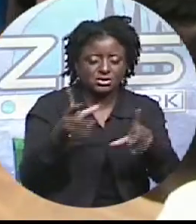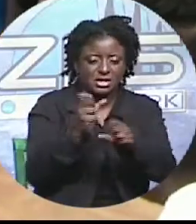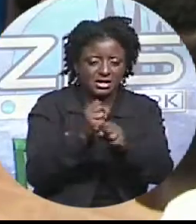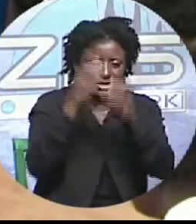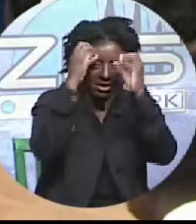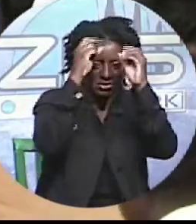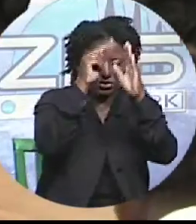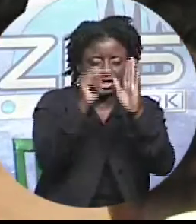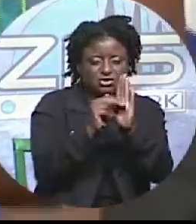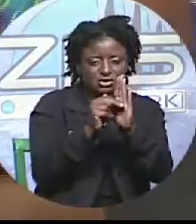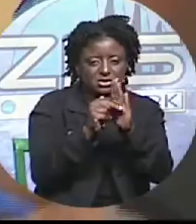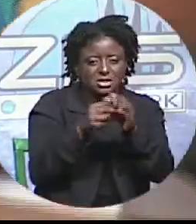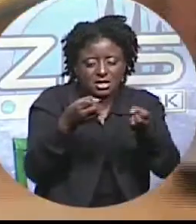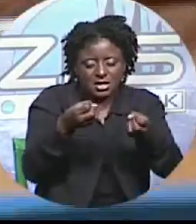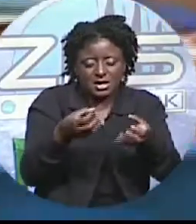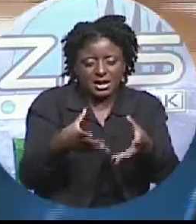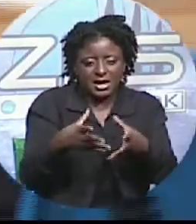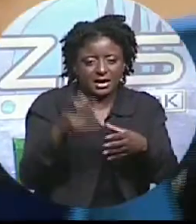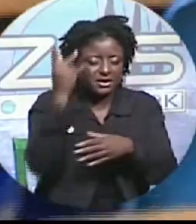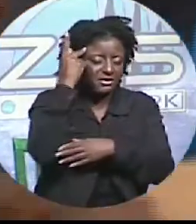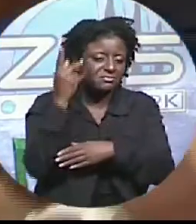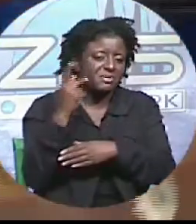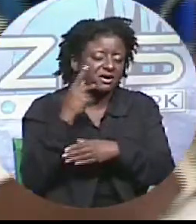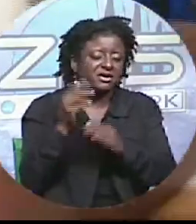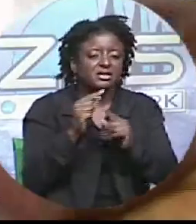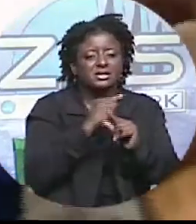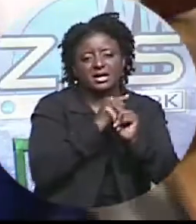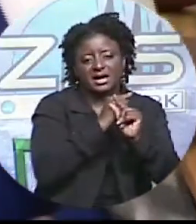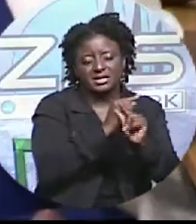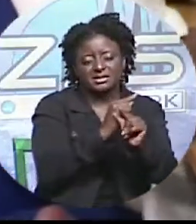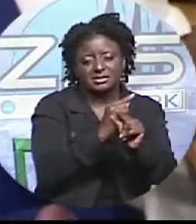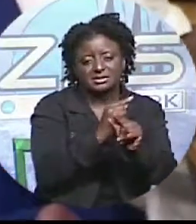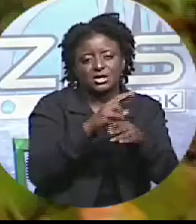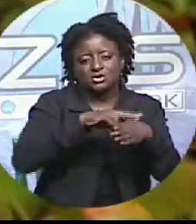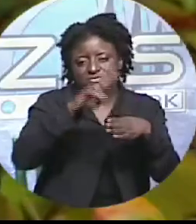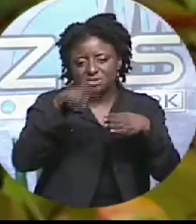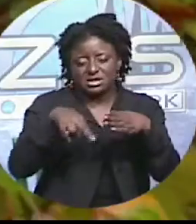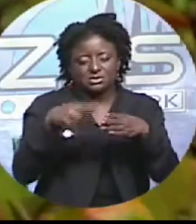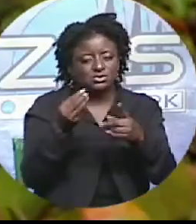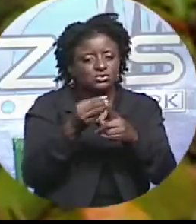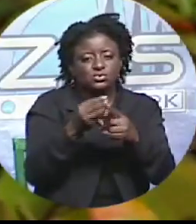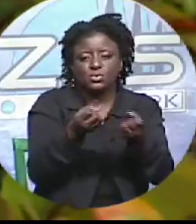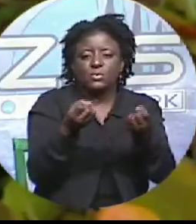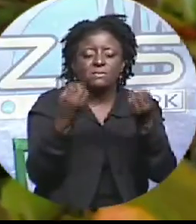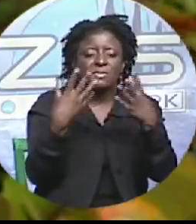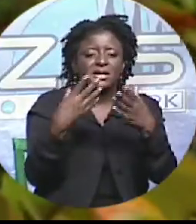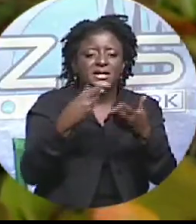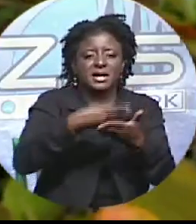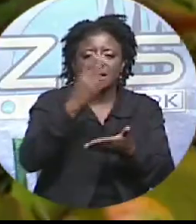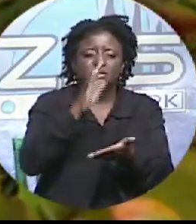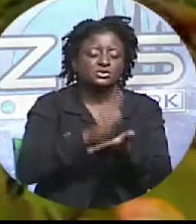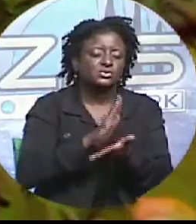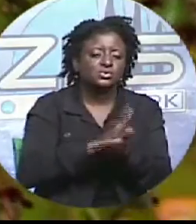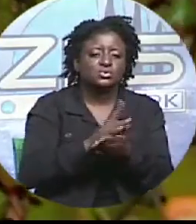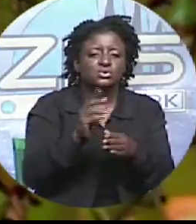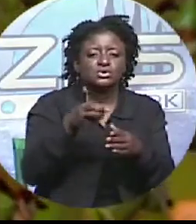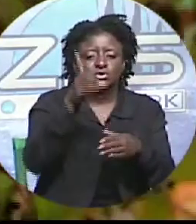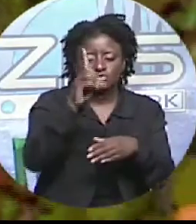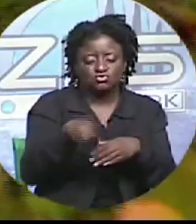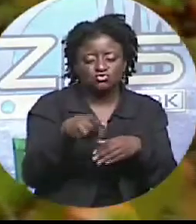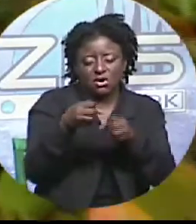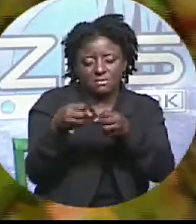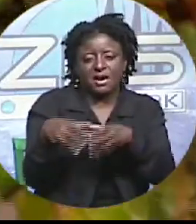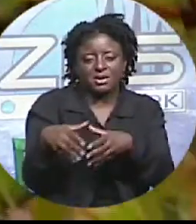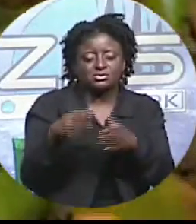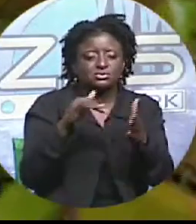he says a lack of parental guidance has resulted in far too many high school dropouts, which he believes plays a factor in the escalating crime problem